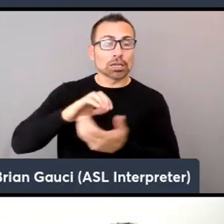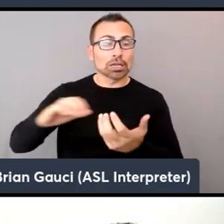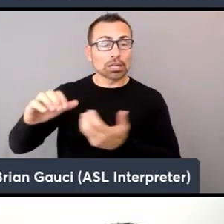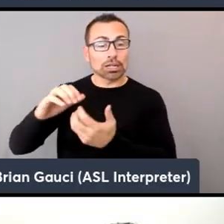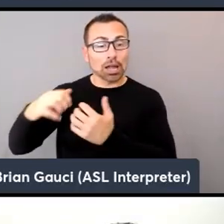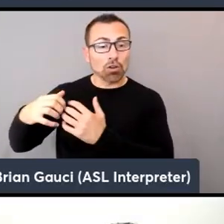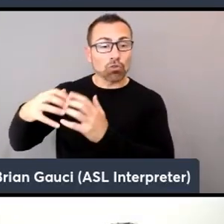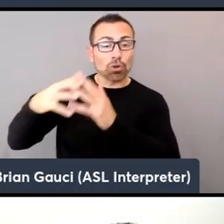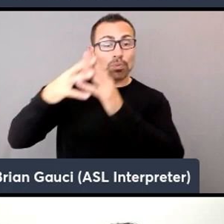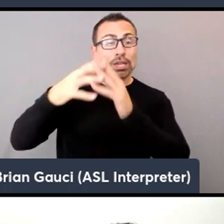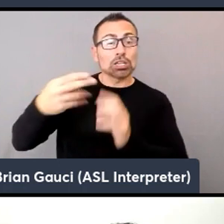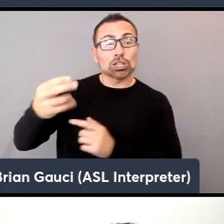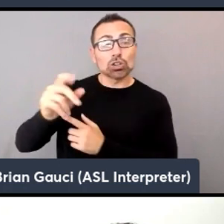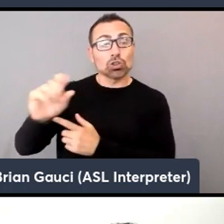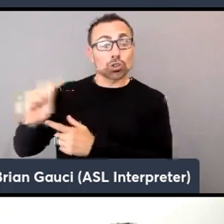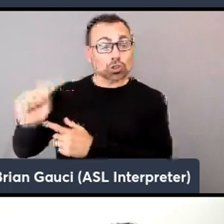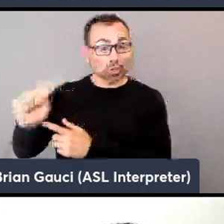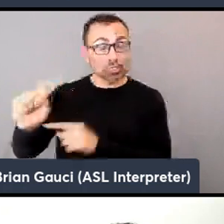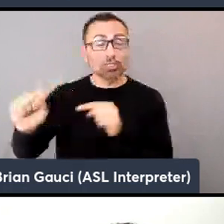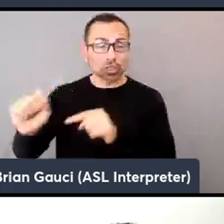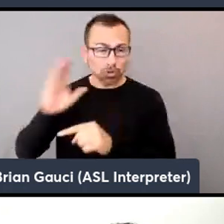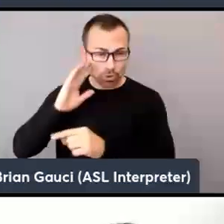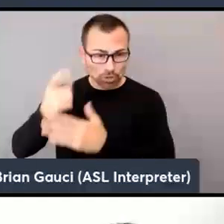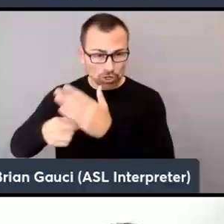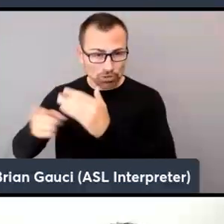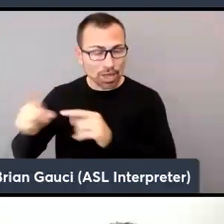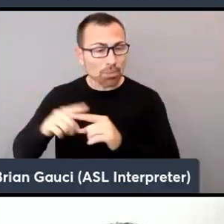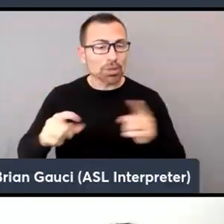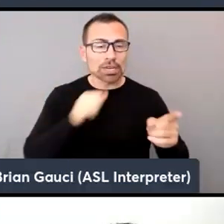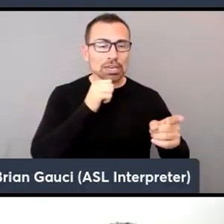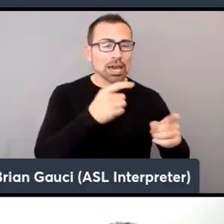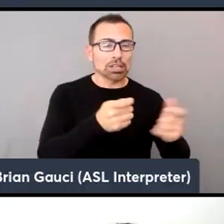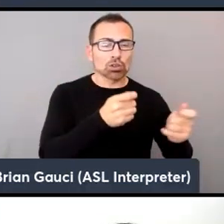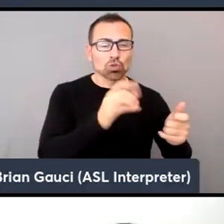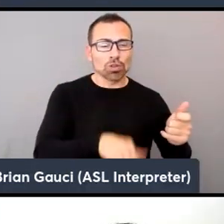charged for utilizing a control that Control Tower provides.